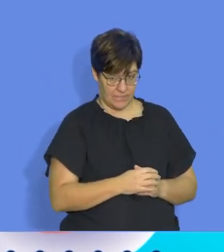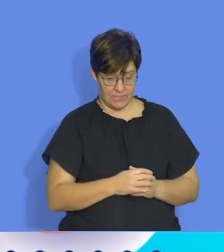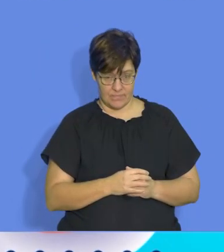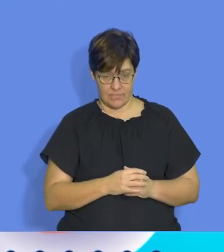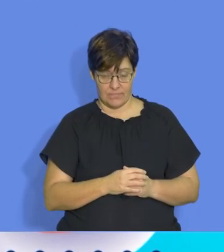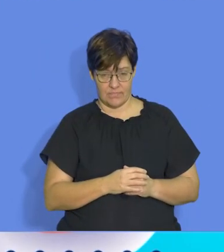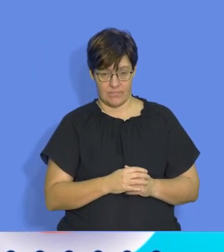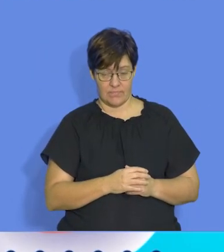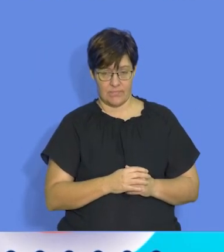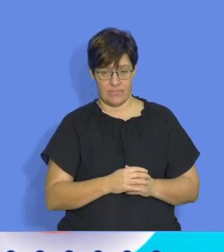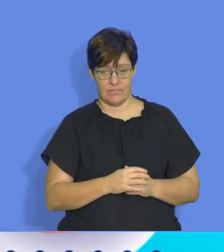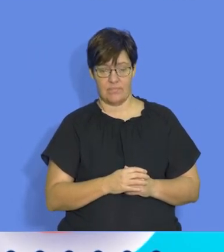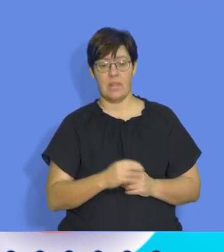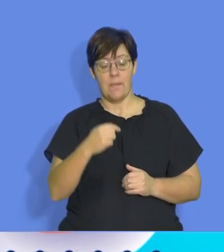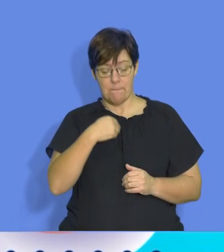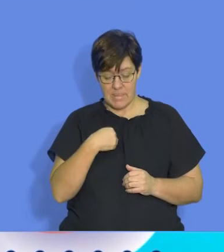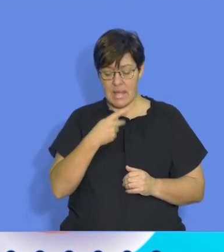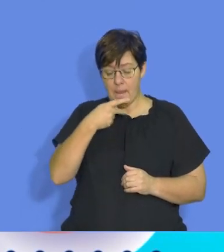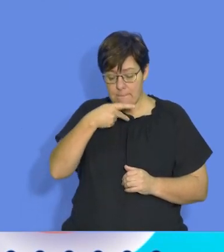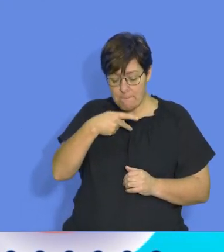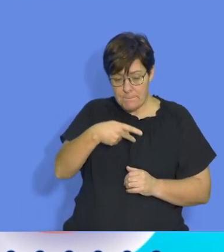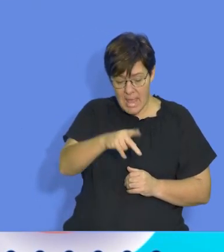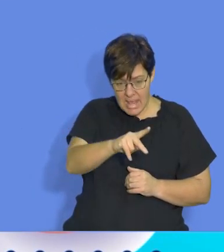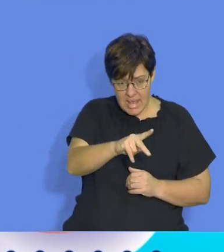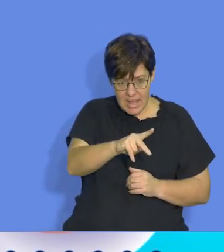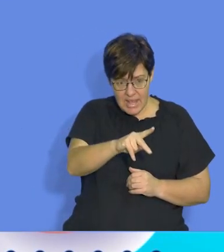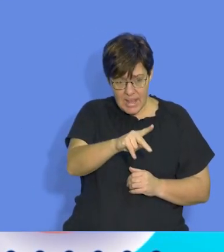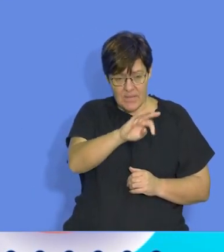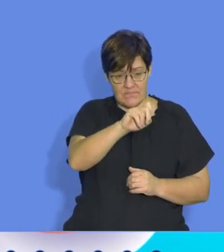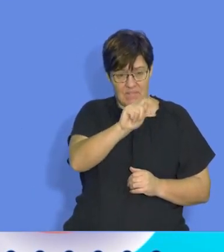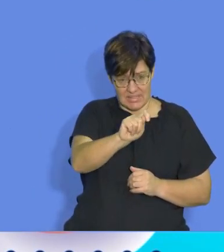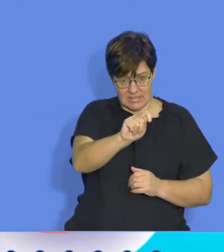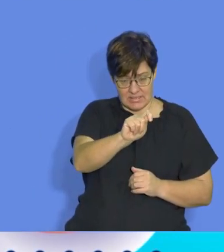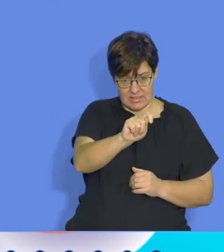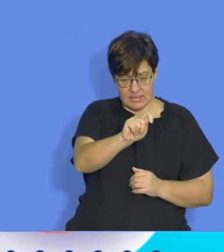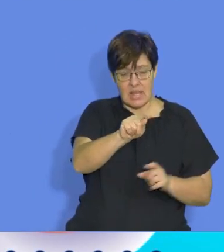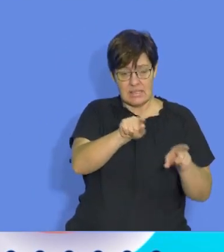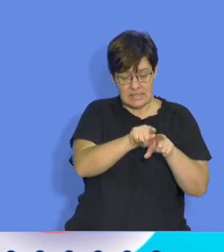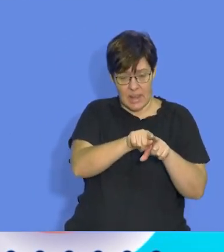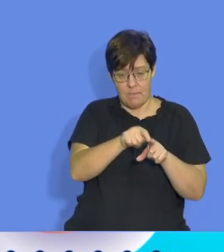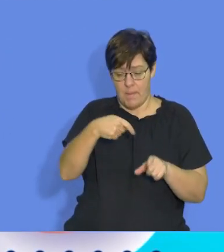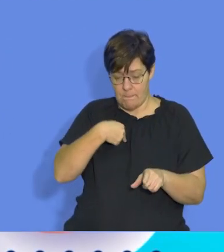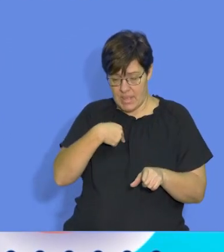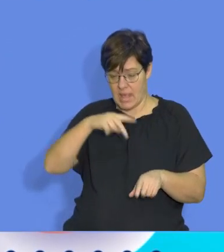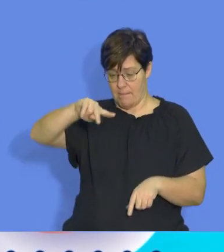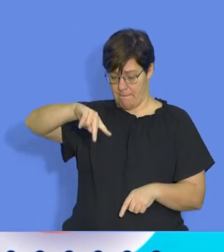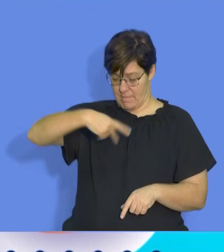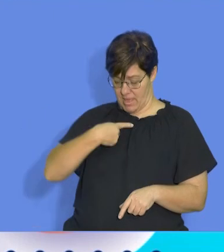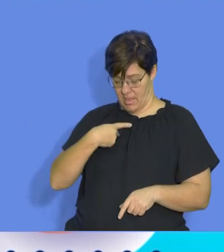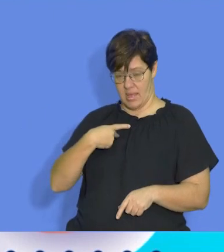You've paid VAT and you've collected VAT. So, to make it very simple for you, you've paid